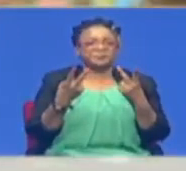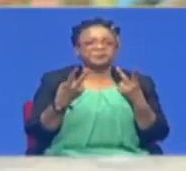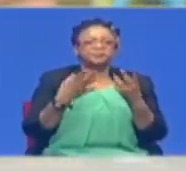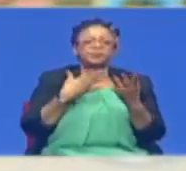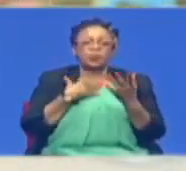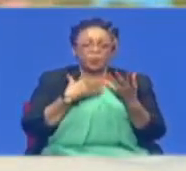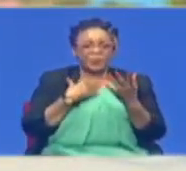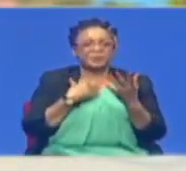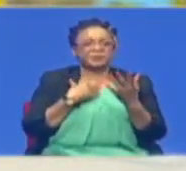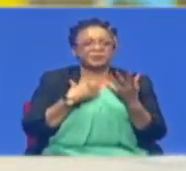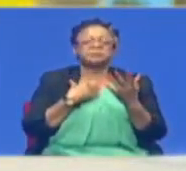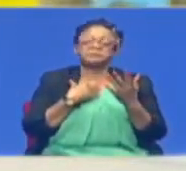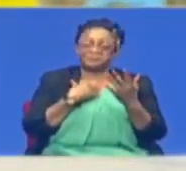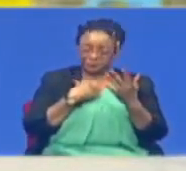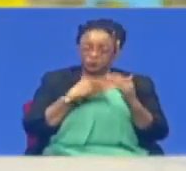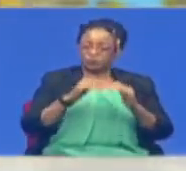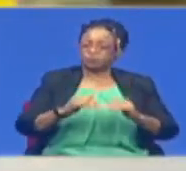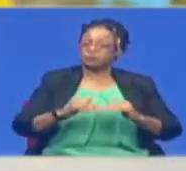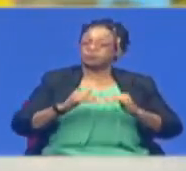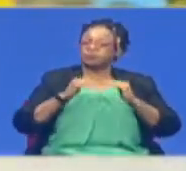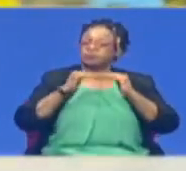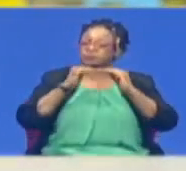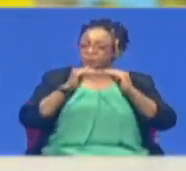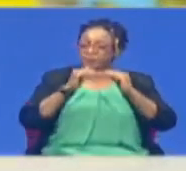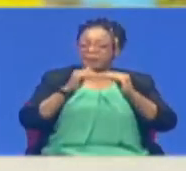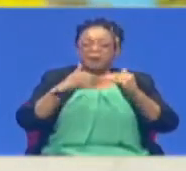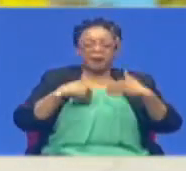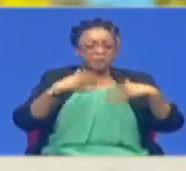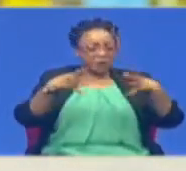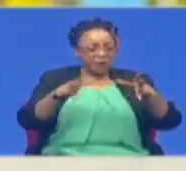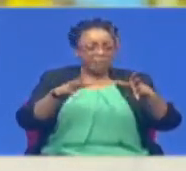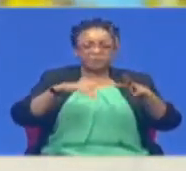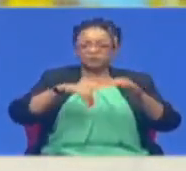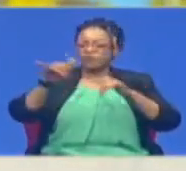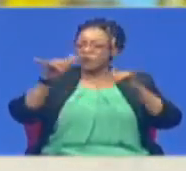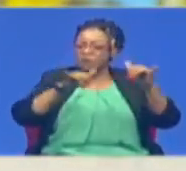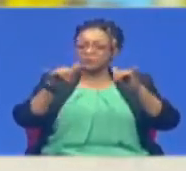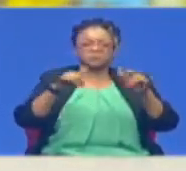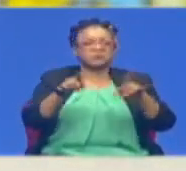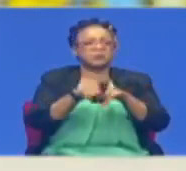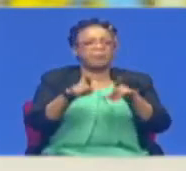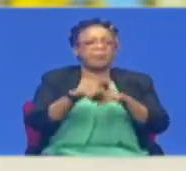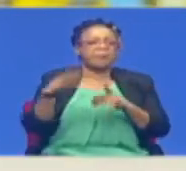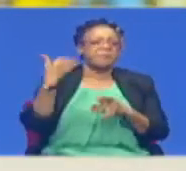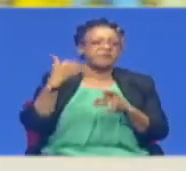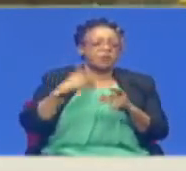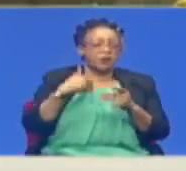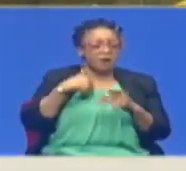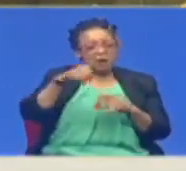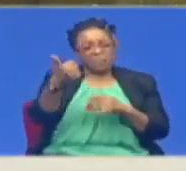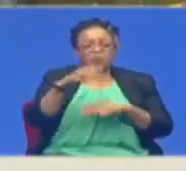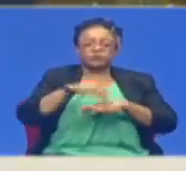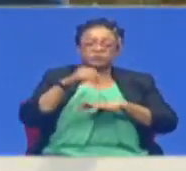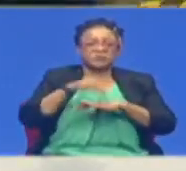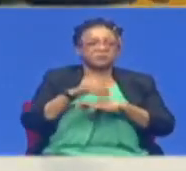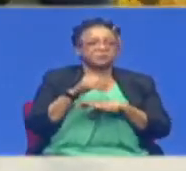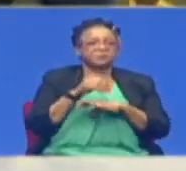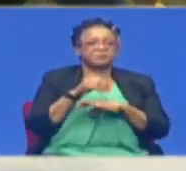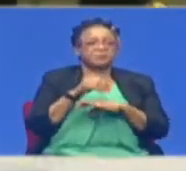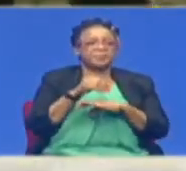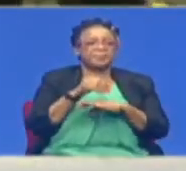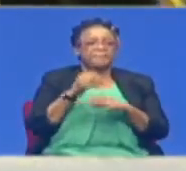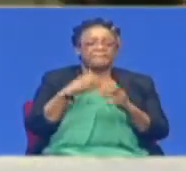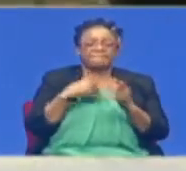vijana mbali kidogo. Wapate maklabu za nje, kama vile tukua na player umoja, alikuwa aende Sweden. Despite being only